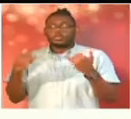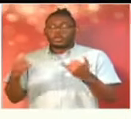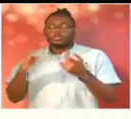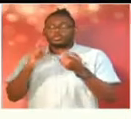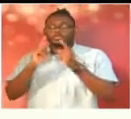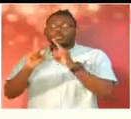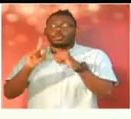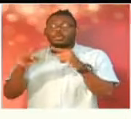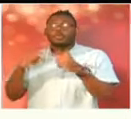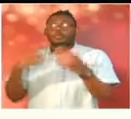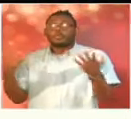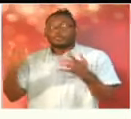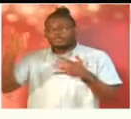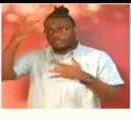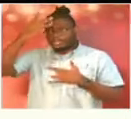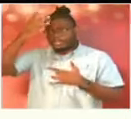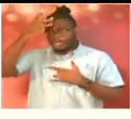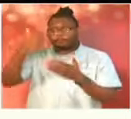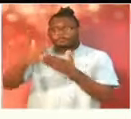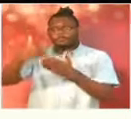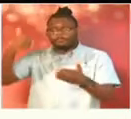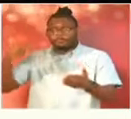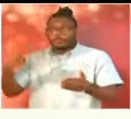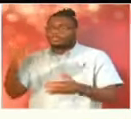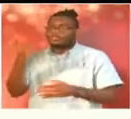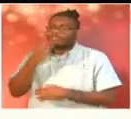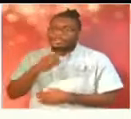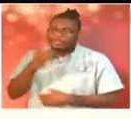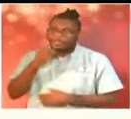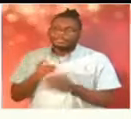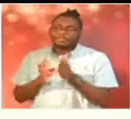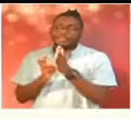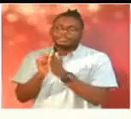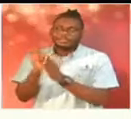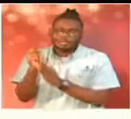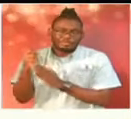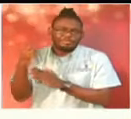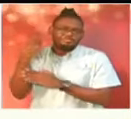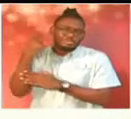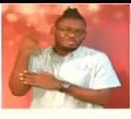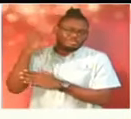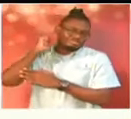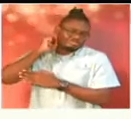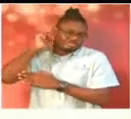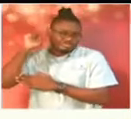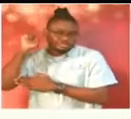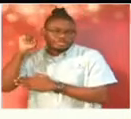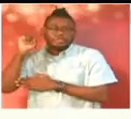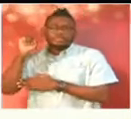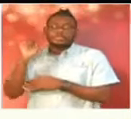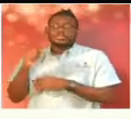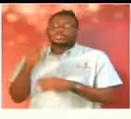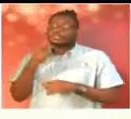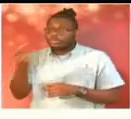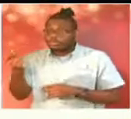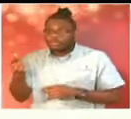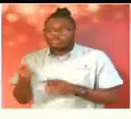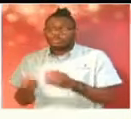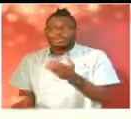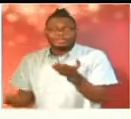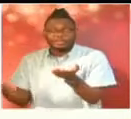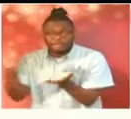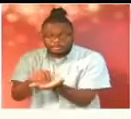speak about those persons who would have passed on, we do want to emphasize again that sometimes people are not aware of